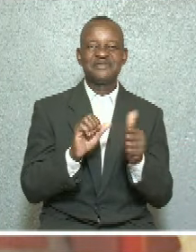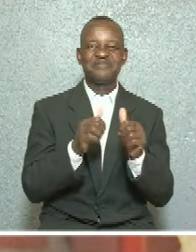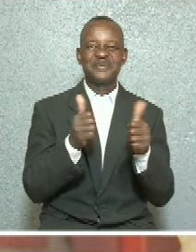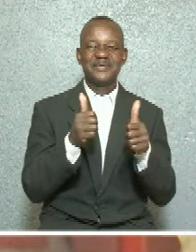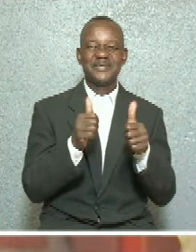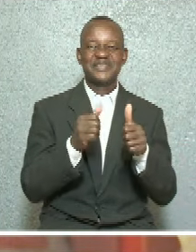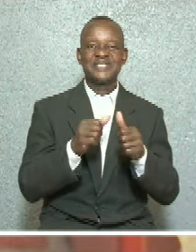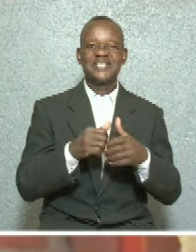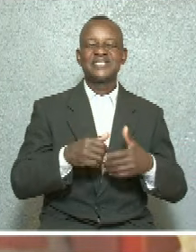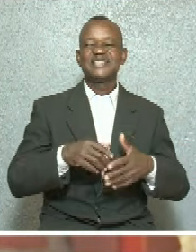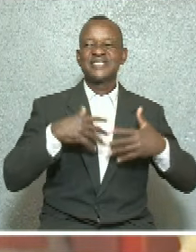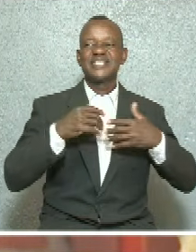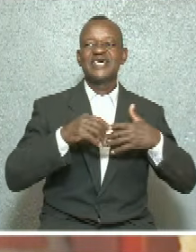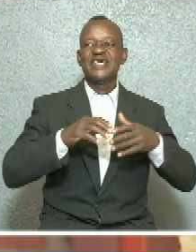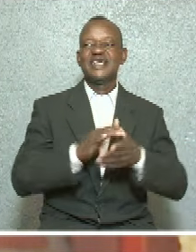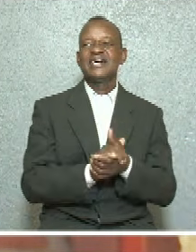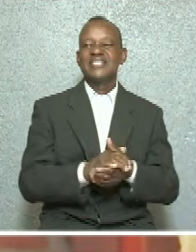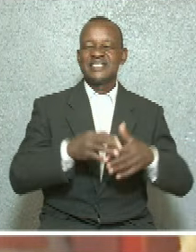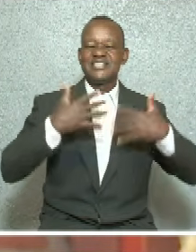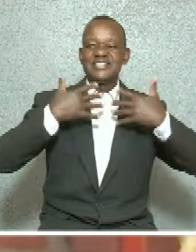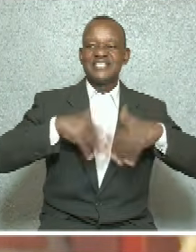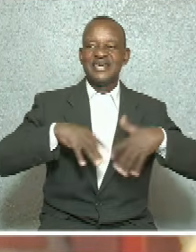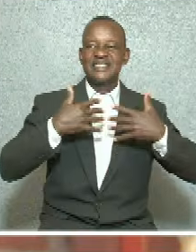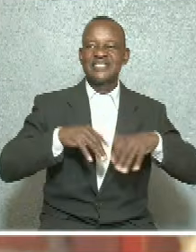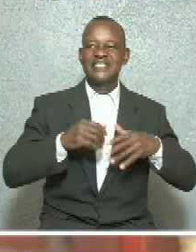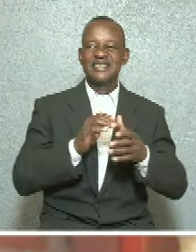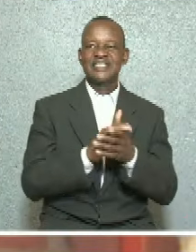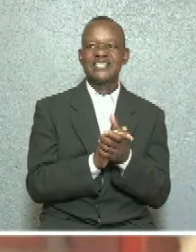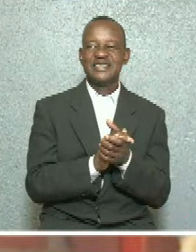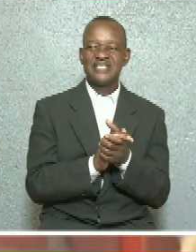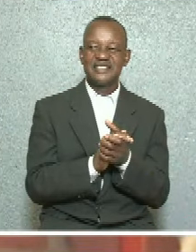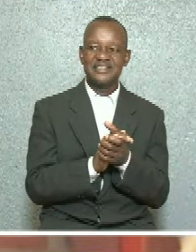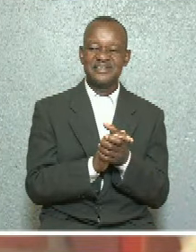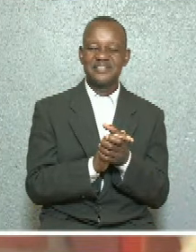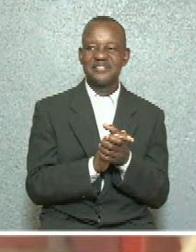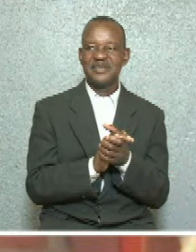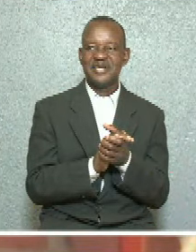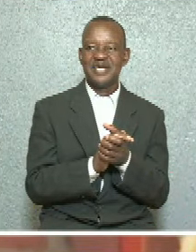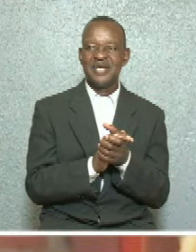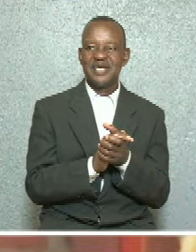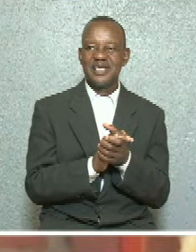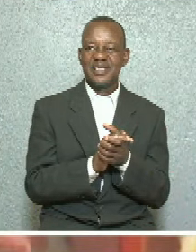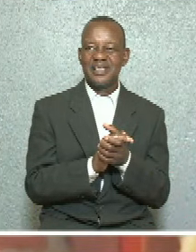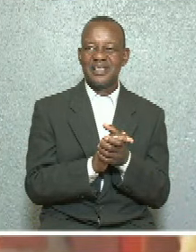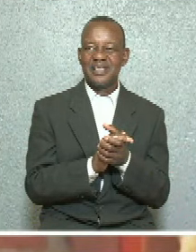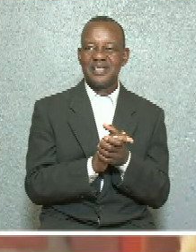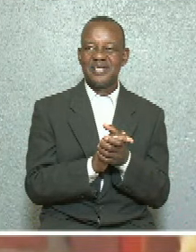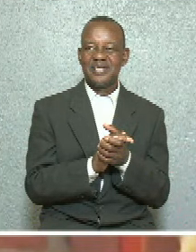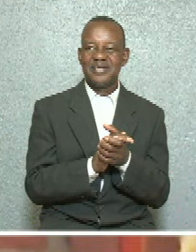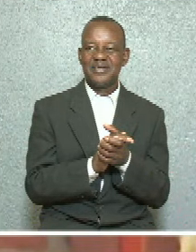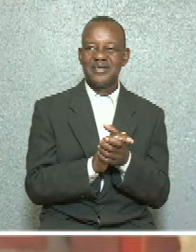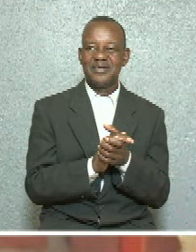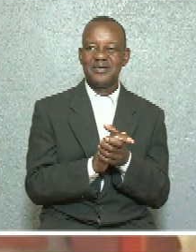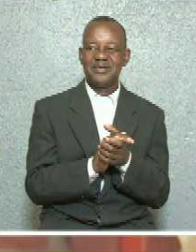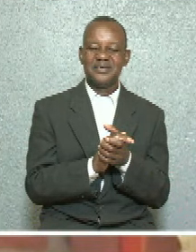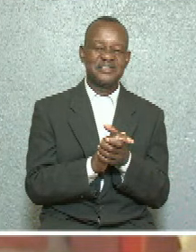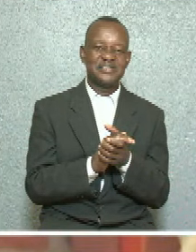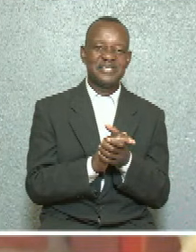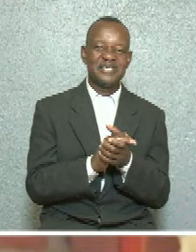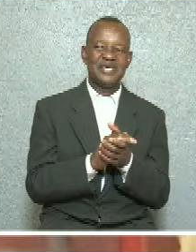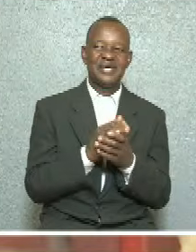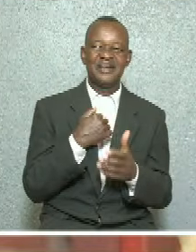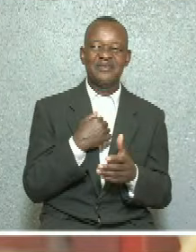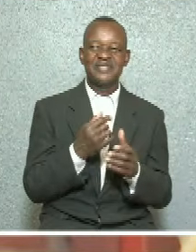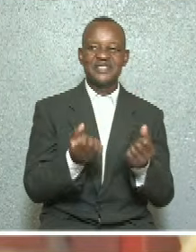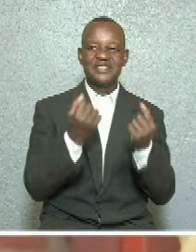am a former triathlete. Went on to the world champion. That's how I started. I started